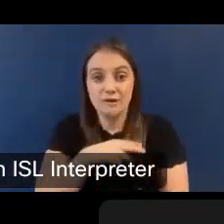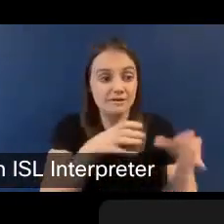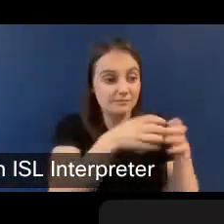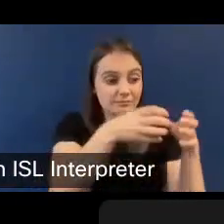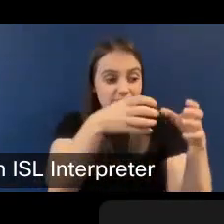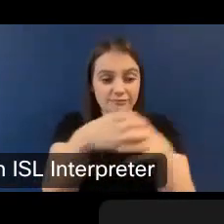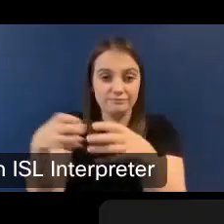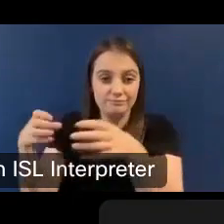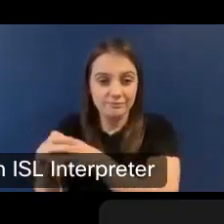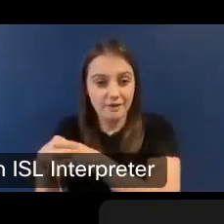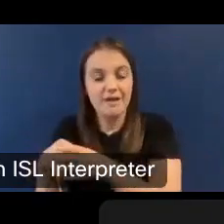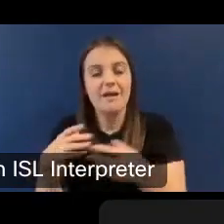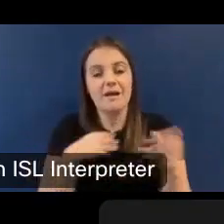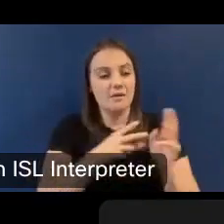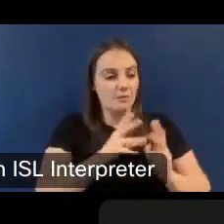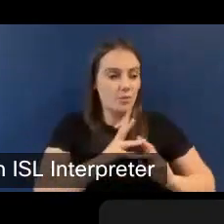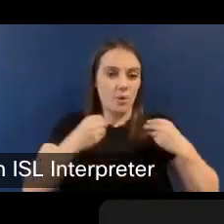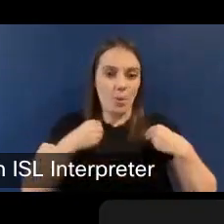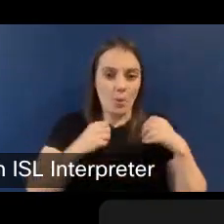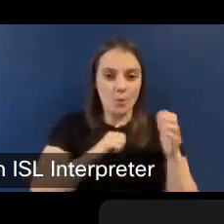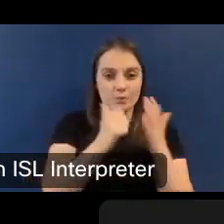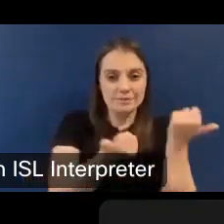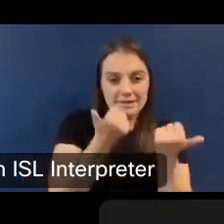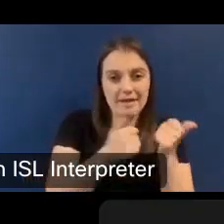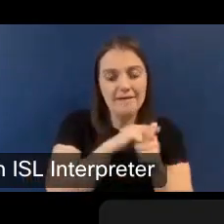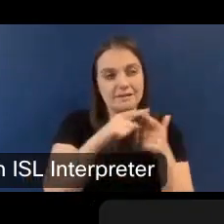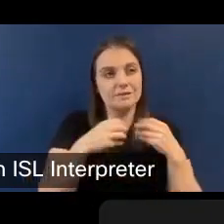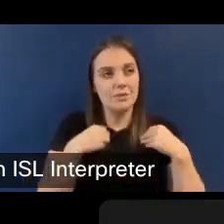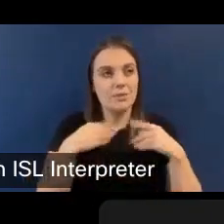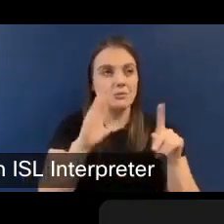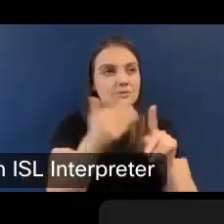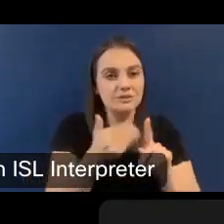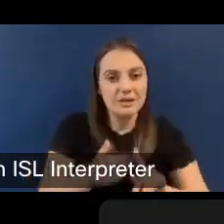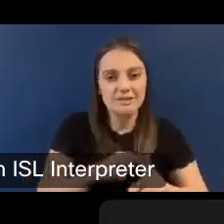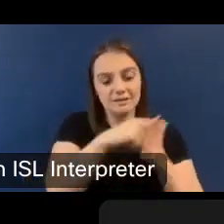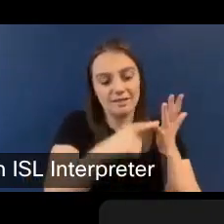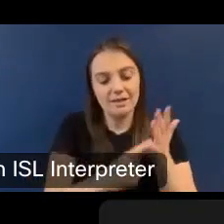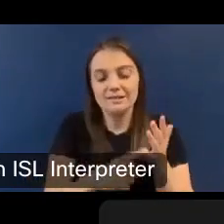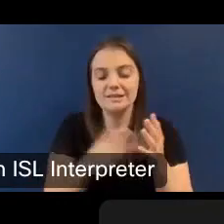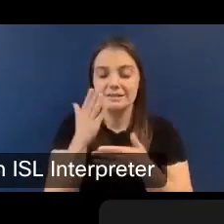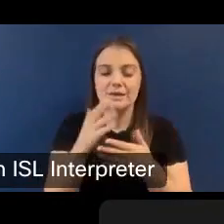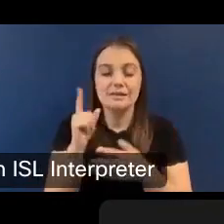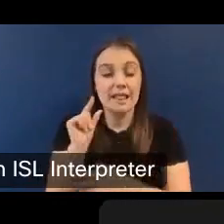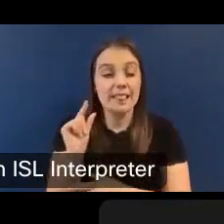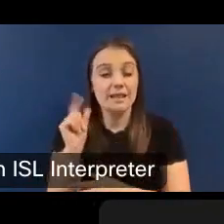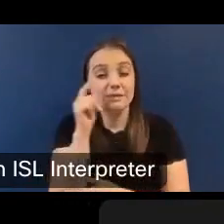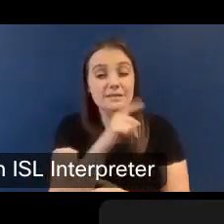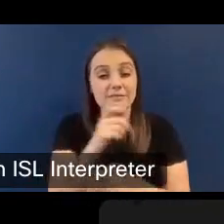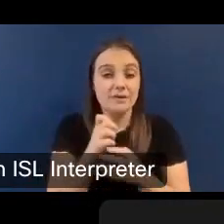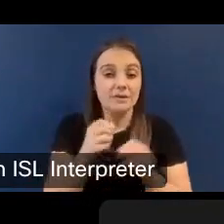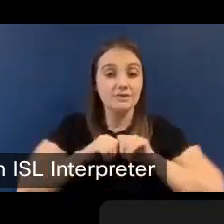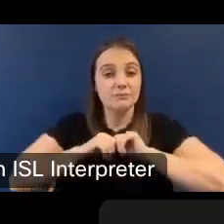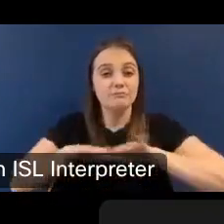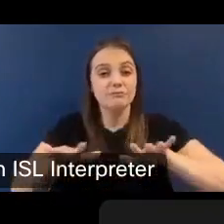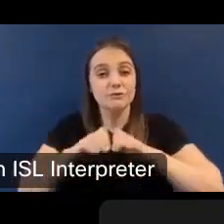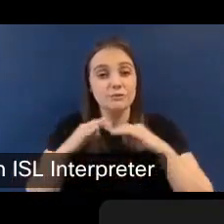and different, I suppose, agendas they need to meet and hit, that it becomes a little bit trickier, but I think it is